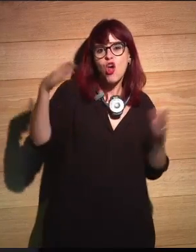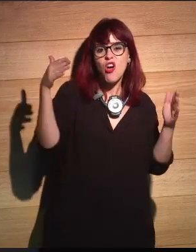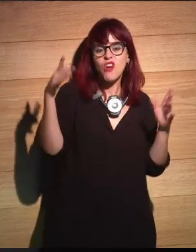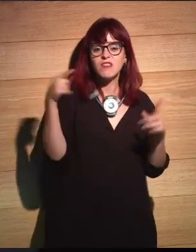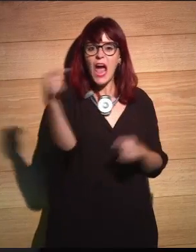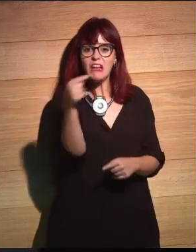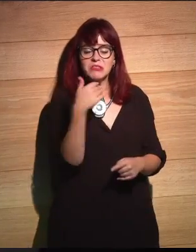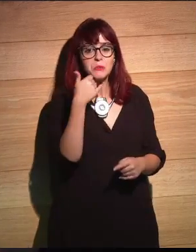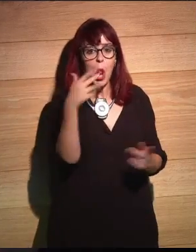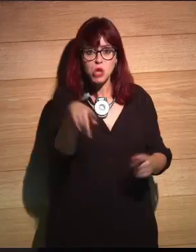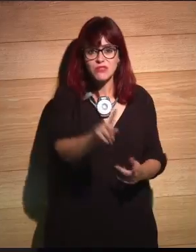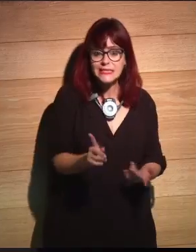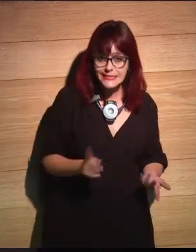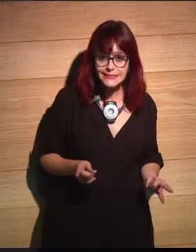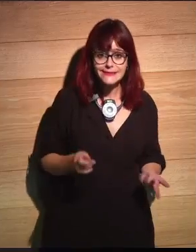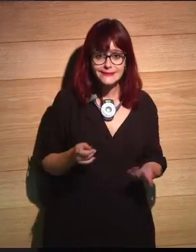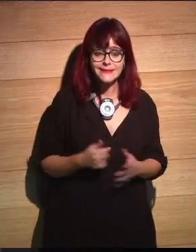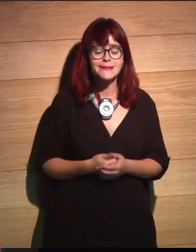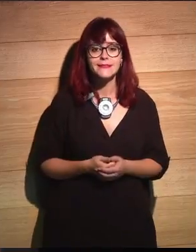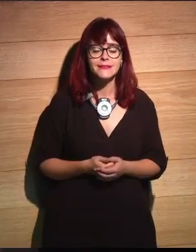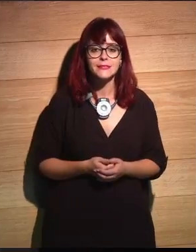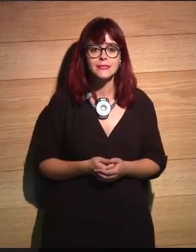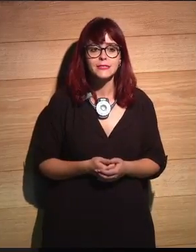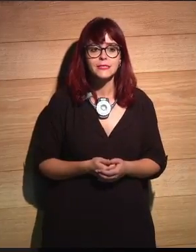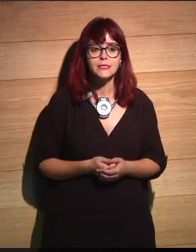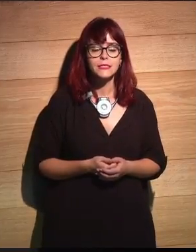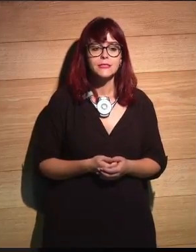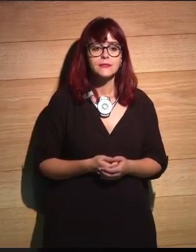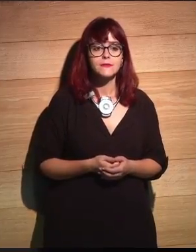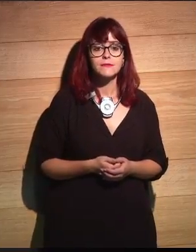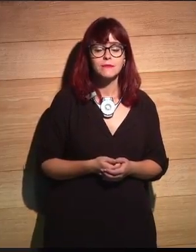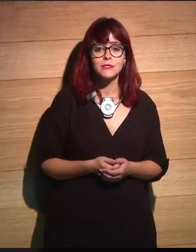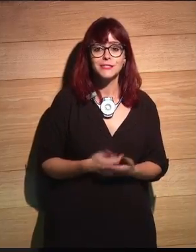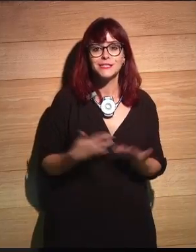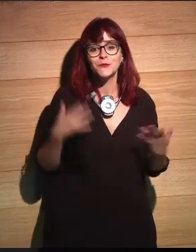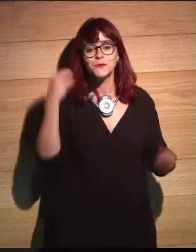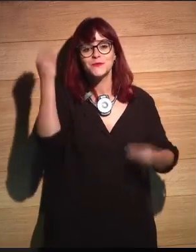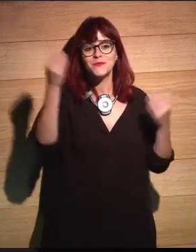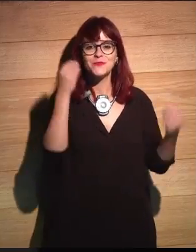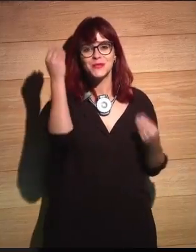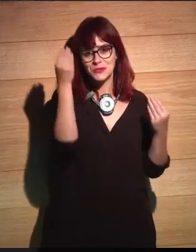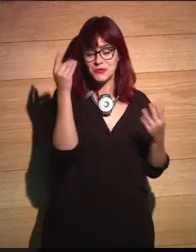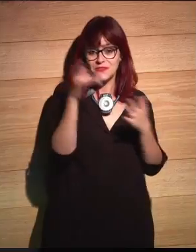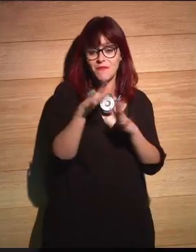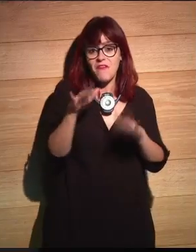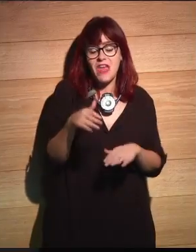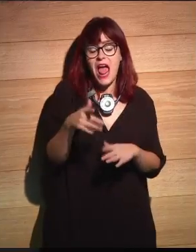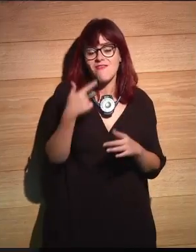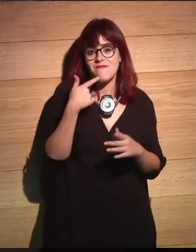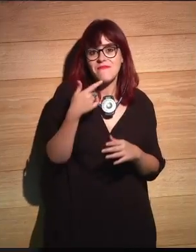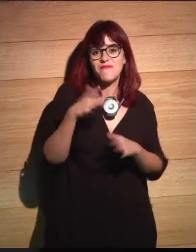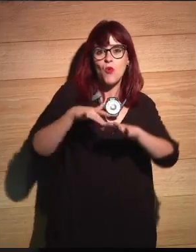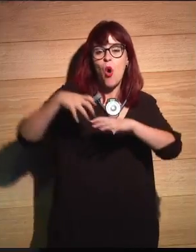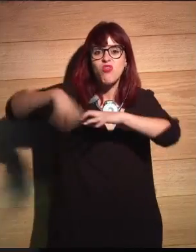division to actually be less divided. So it's not so